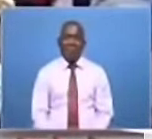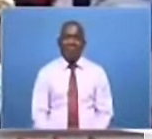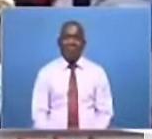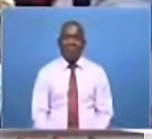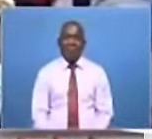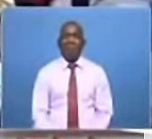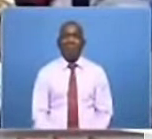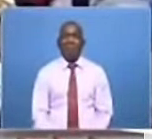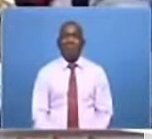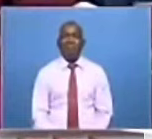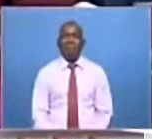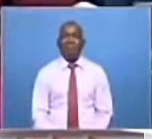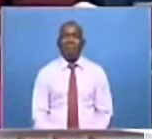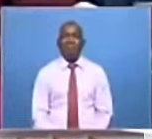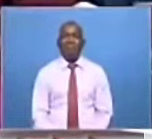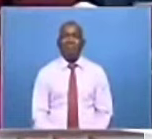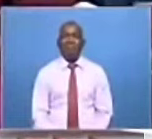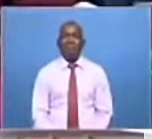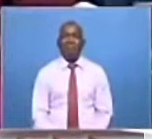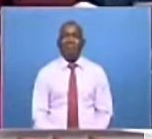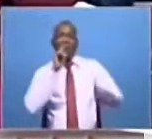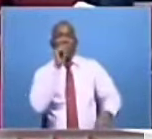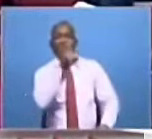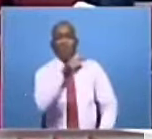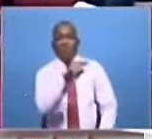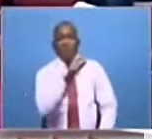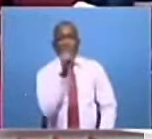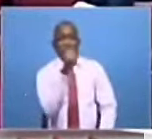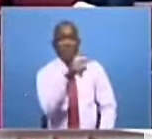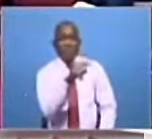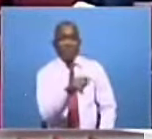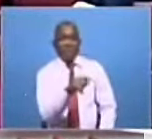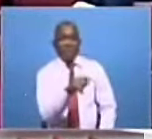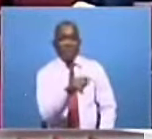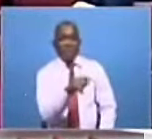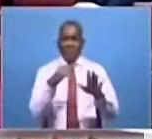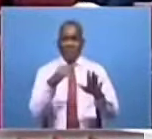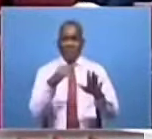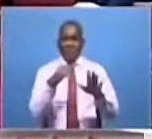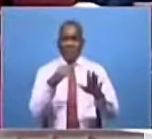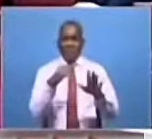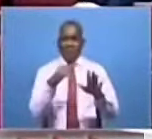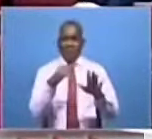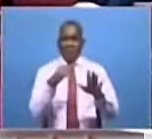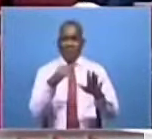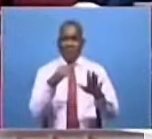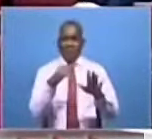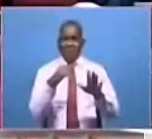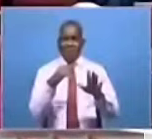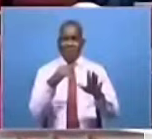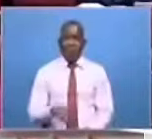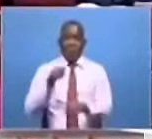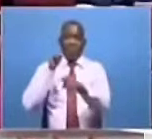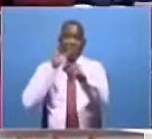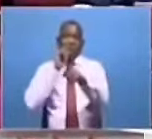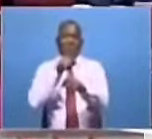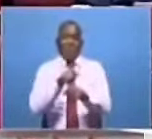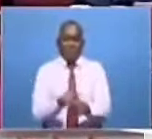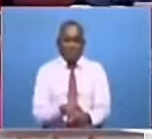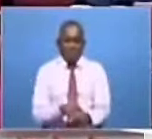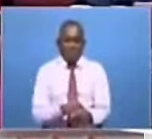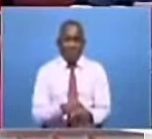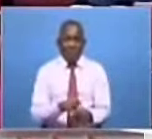My lords, I have a question. Yes. I have a question. My question is,